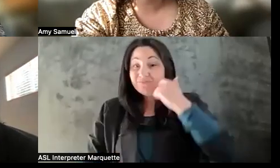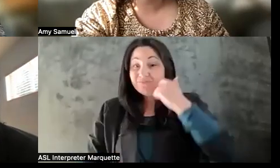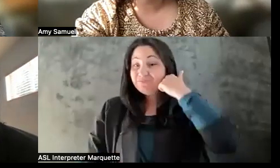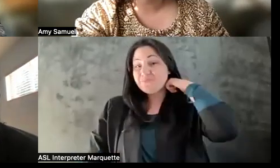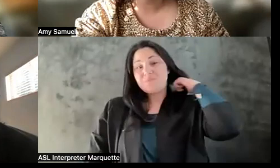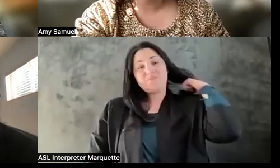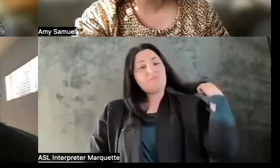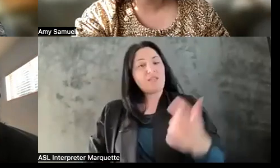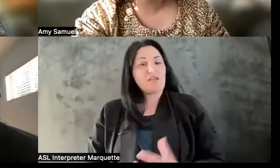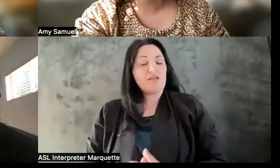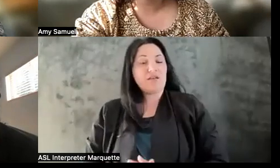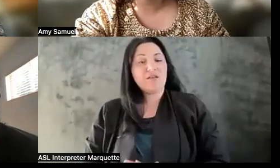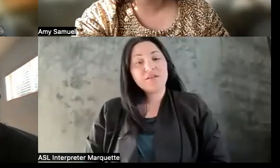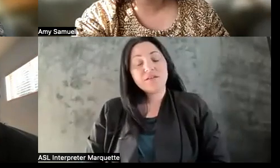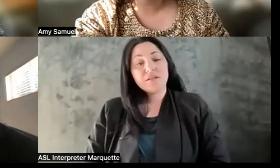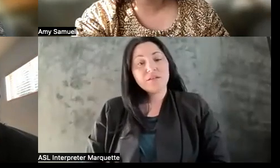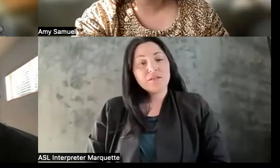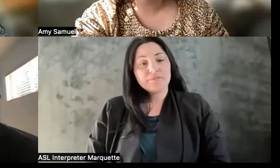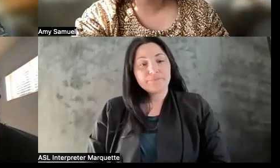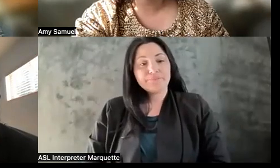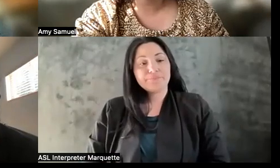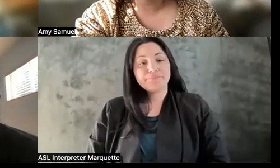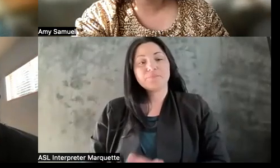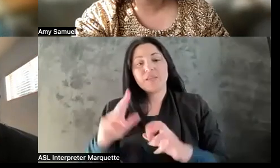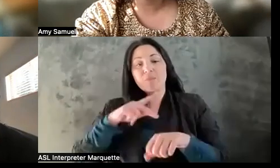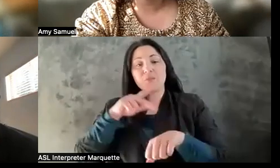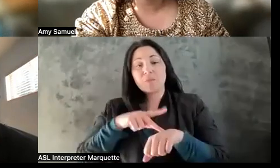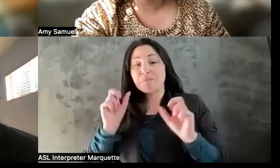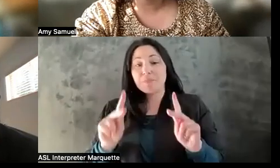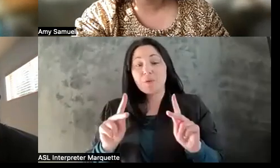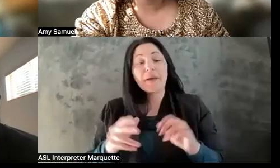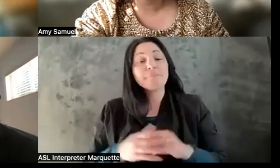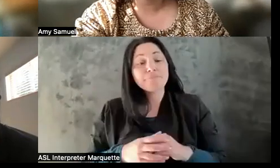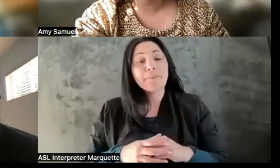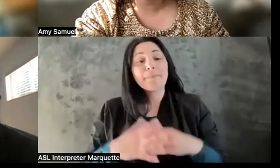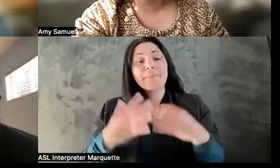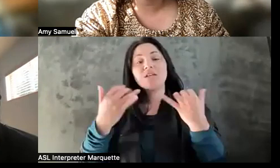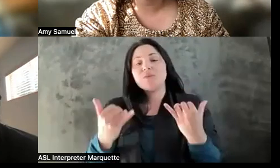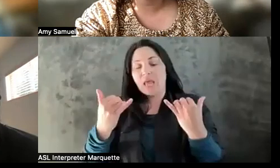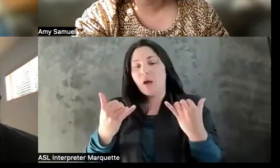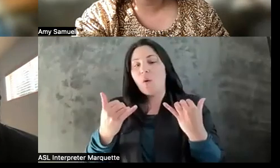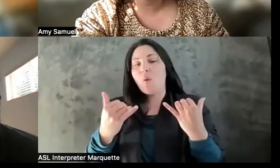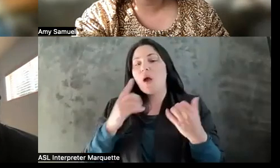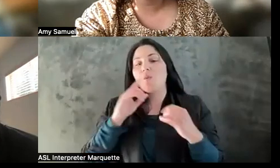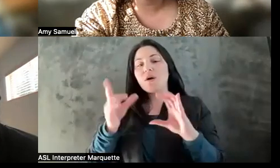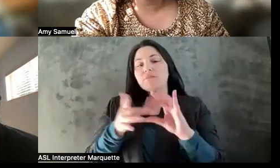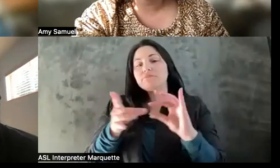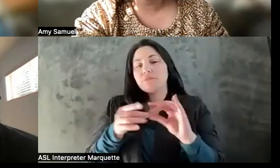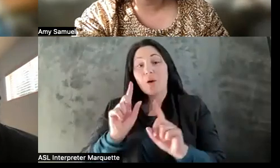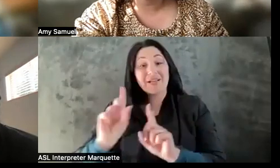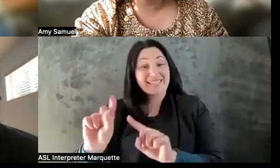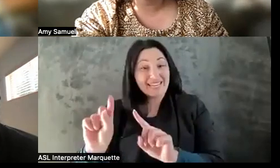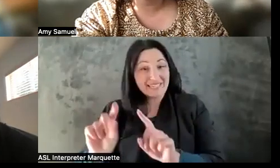Yeah. And on that note, I'm going to talk about attendance. Attendance